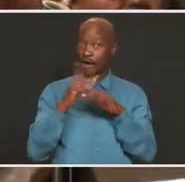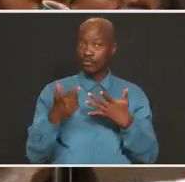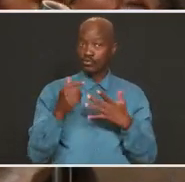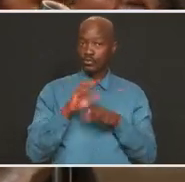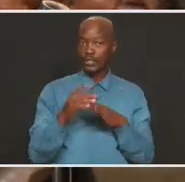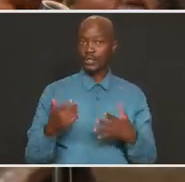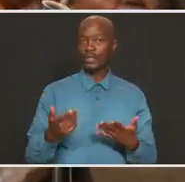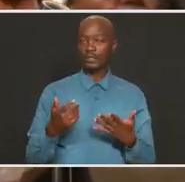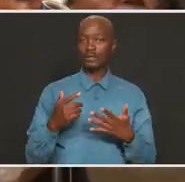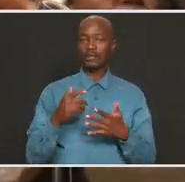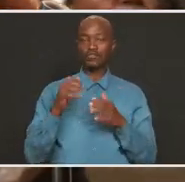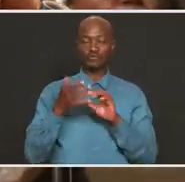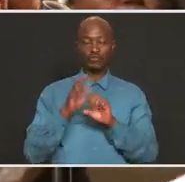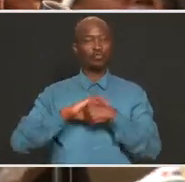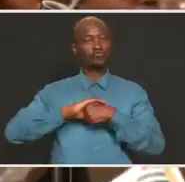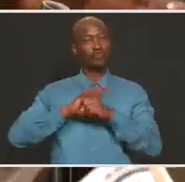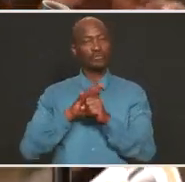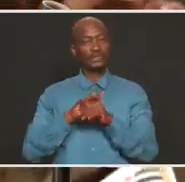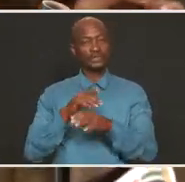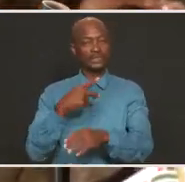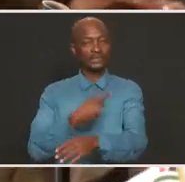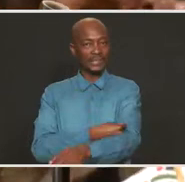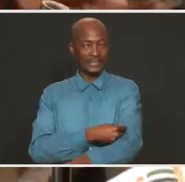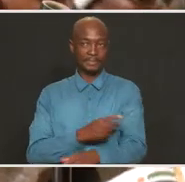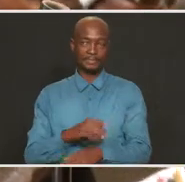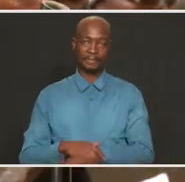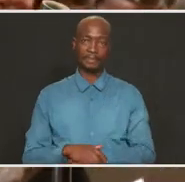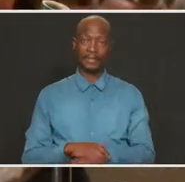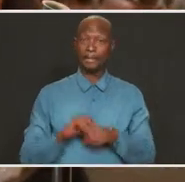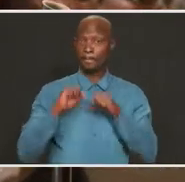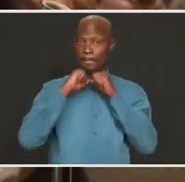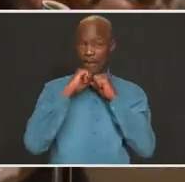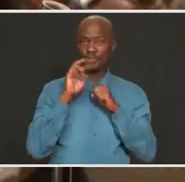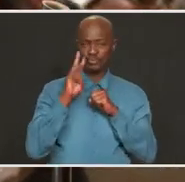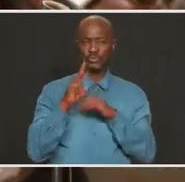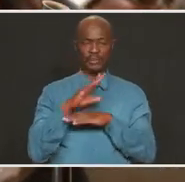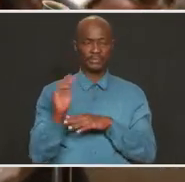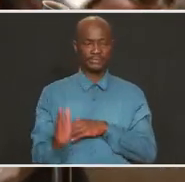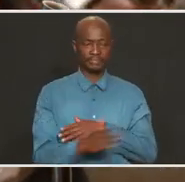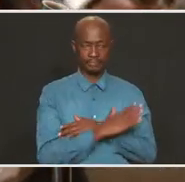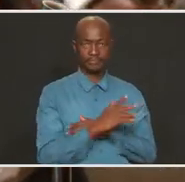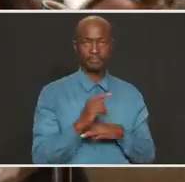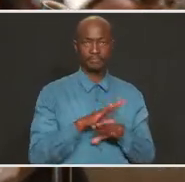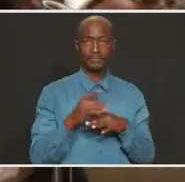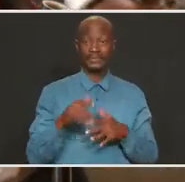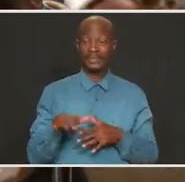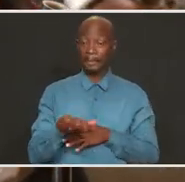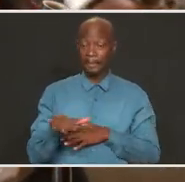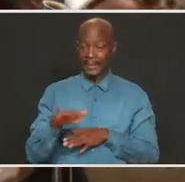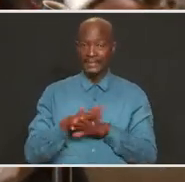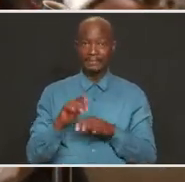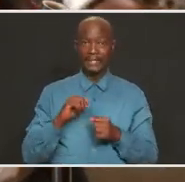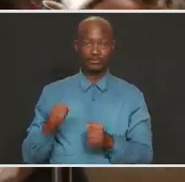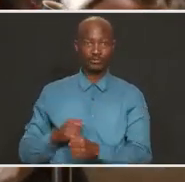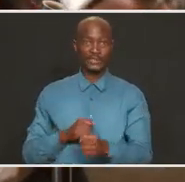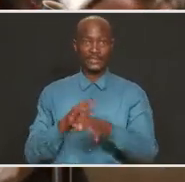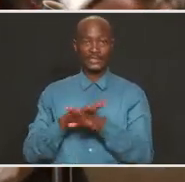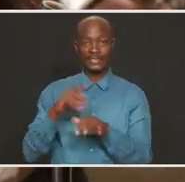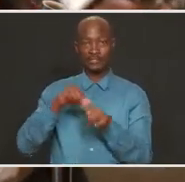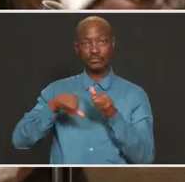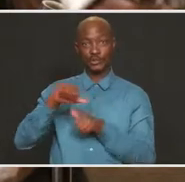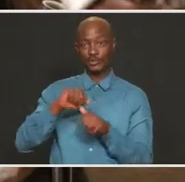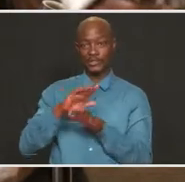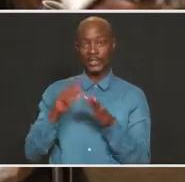vaccines parents will be pushed out of the picture and their place taken by strategic and social